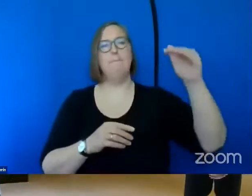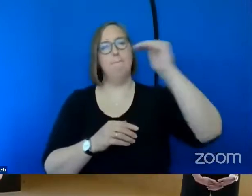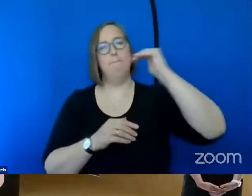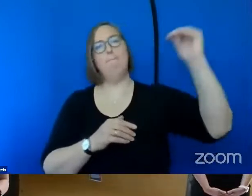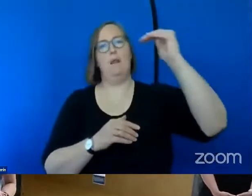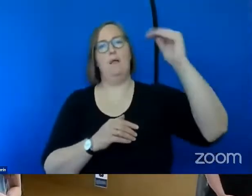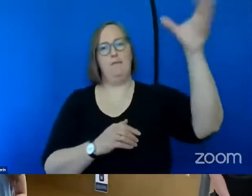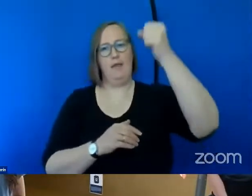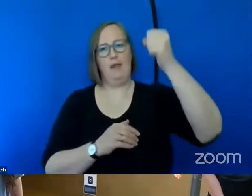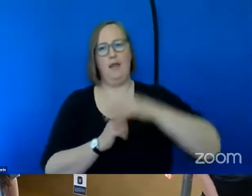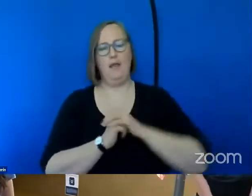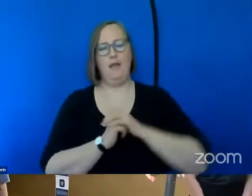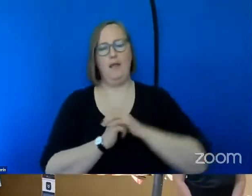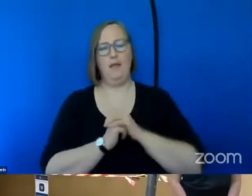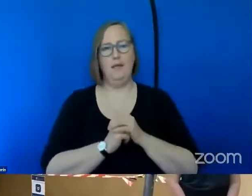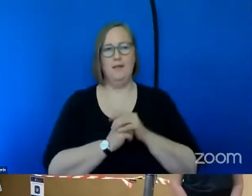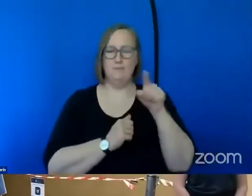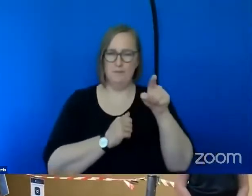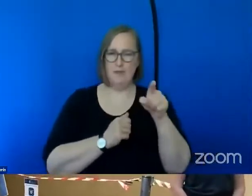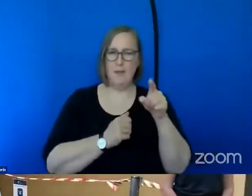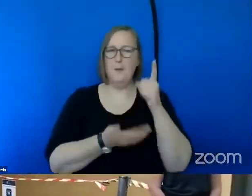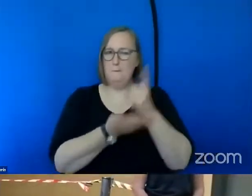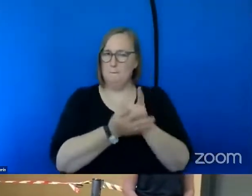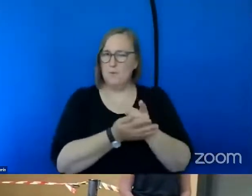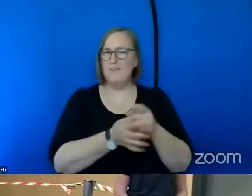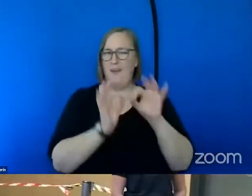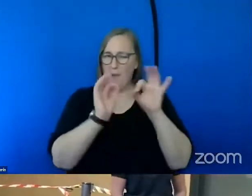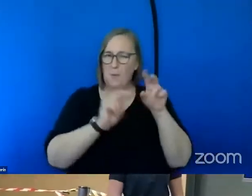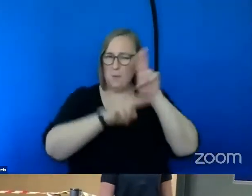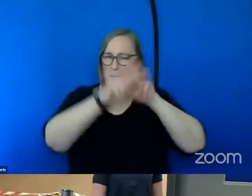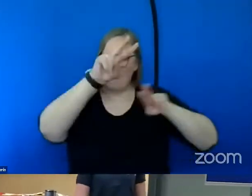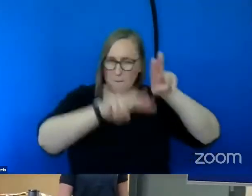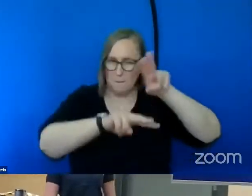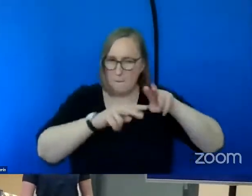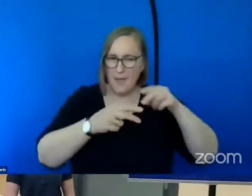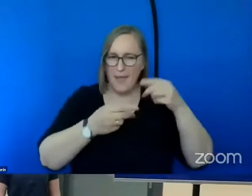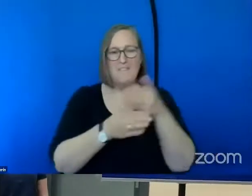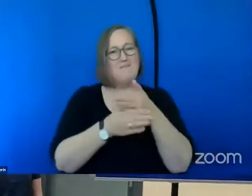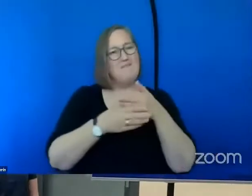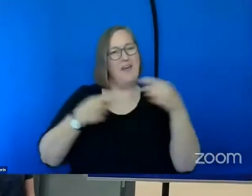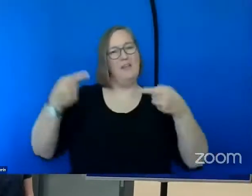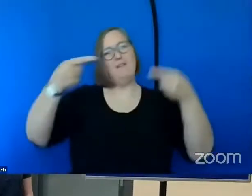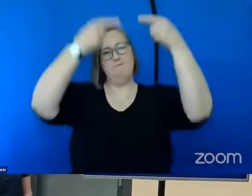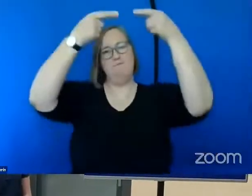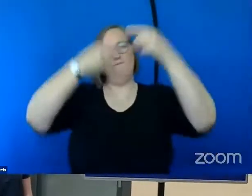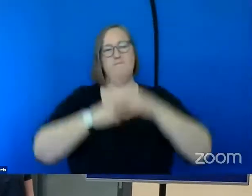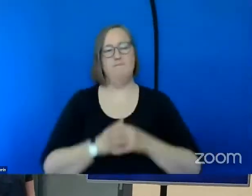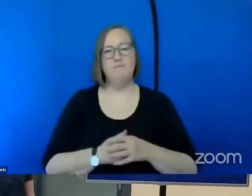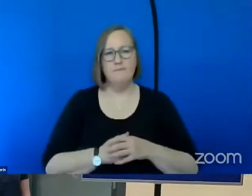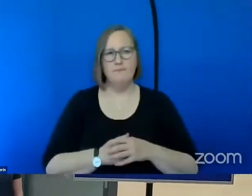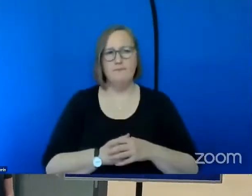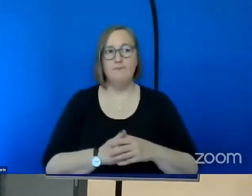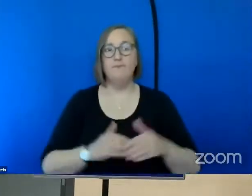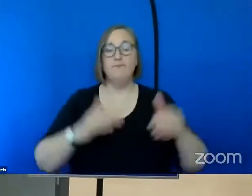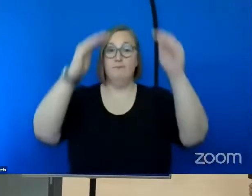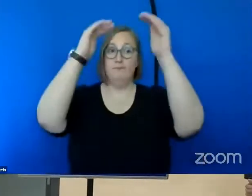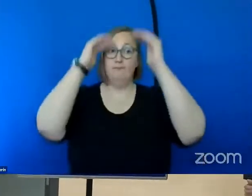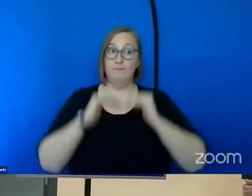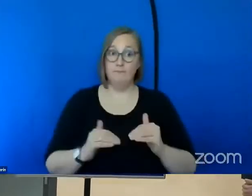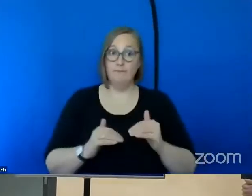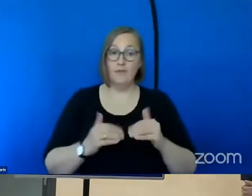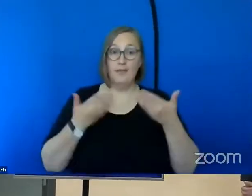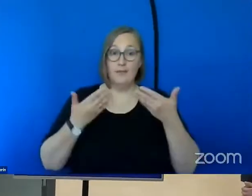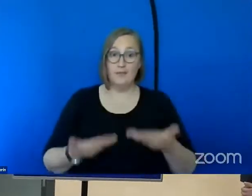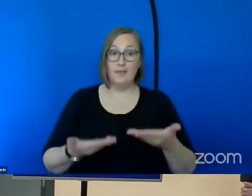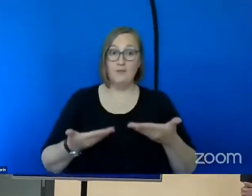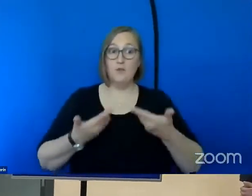Now we are getting ready for the first starter. Tony Forsberg will be the first man to start. Just a quick reminder and a quick update